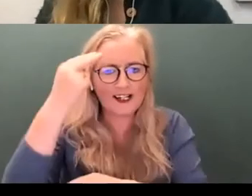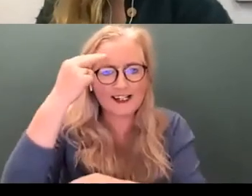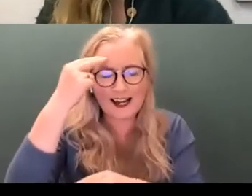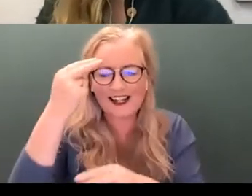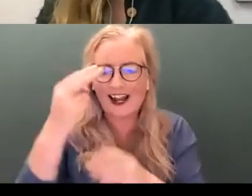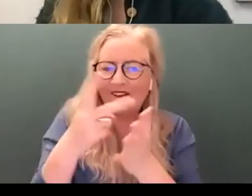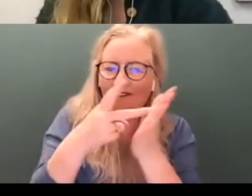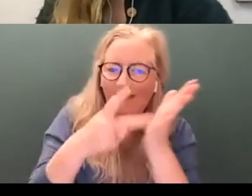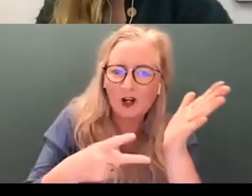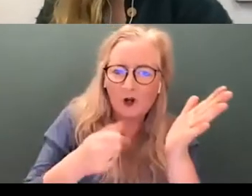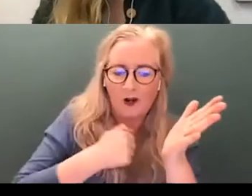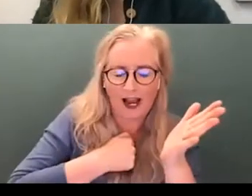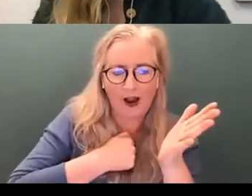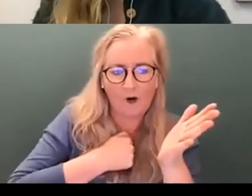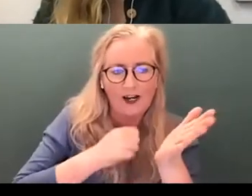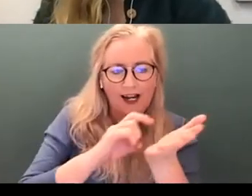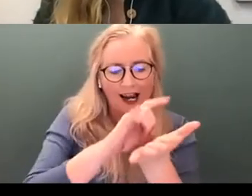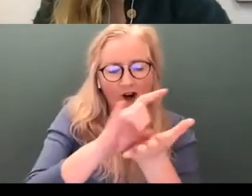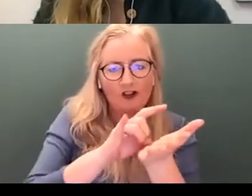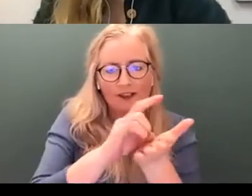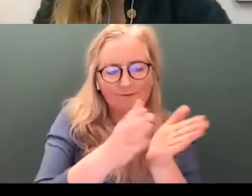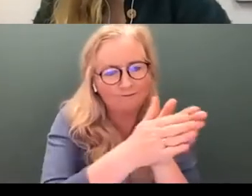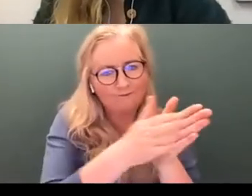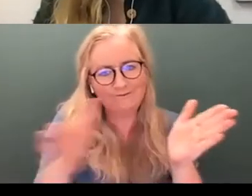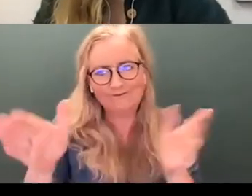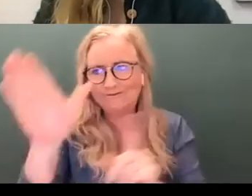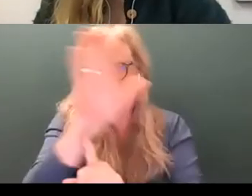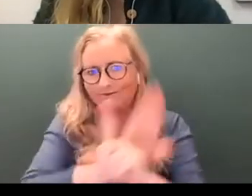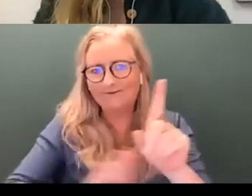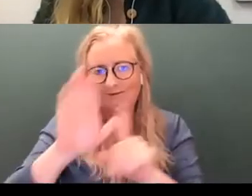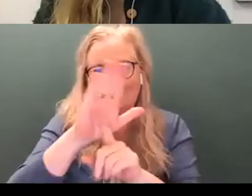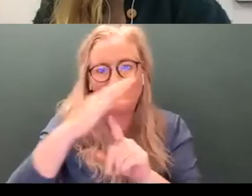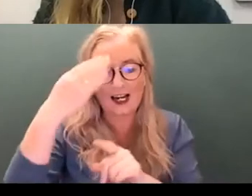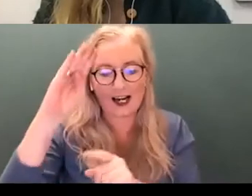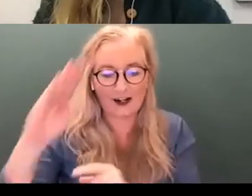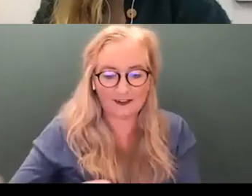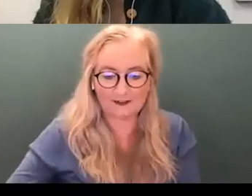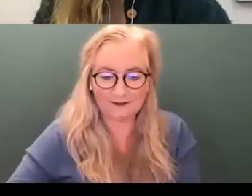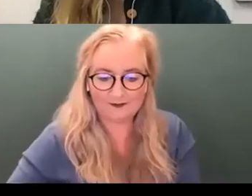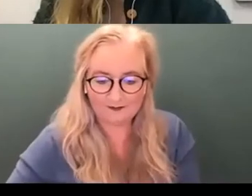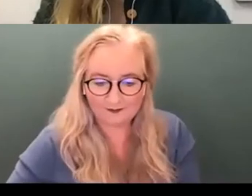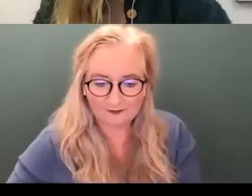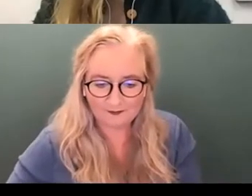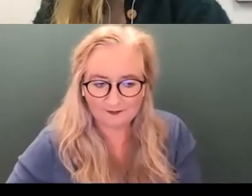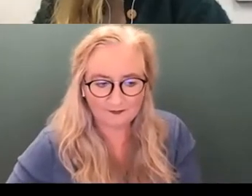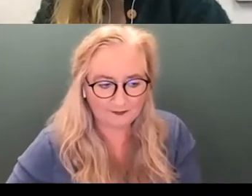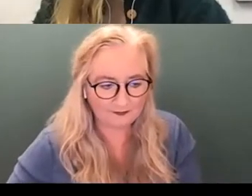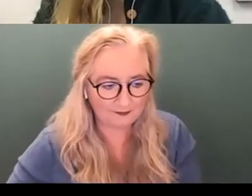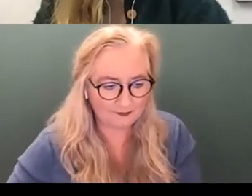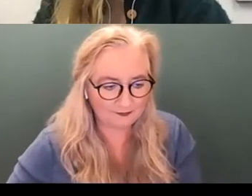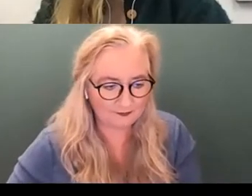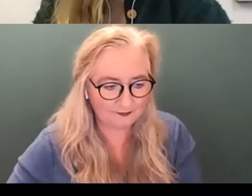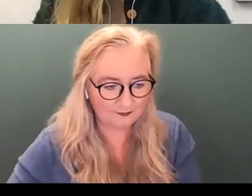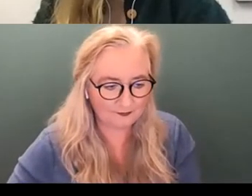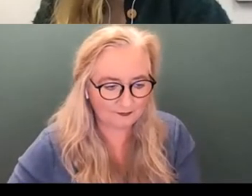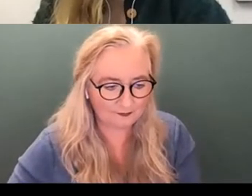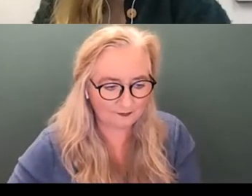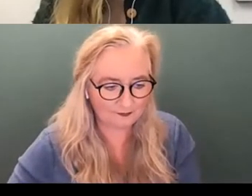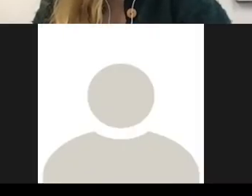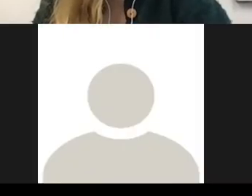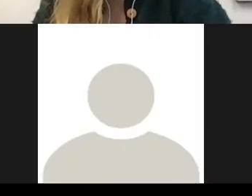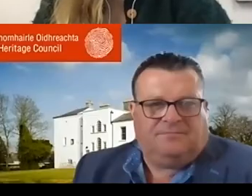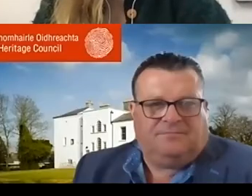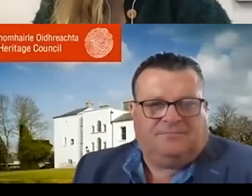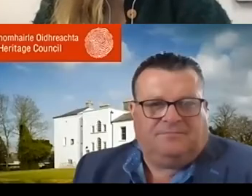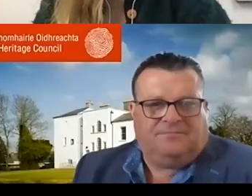our heritage across the country in all its forms. Heritage Week, the 14th to the 22nd of August, I